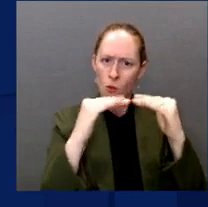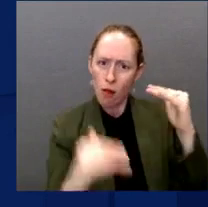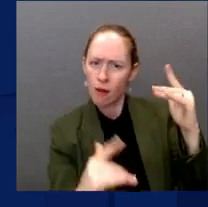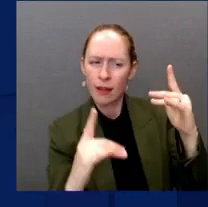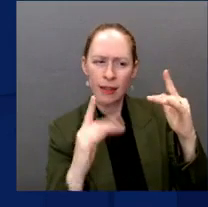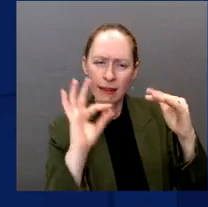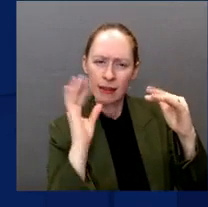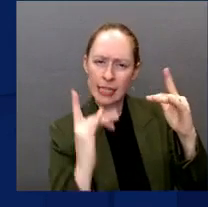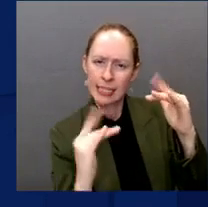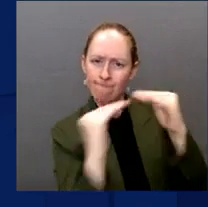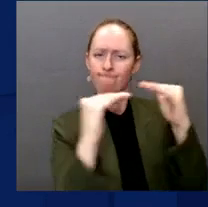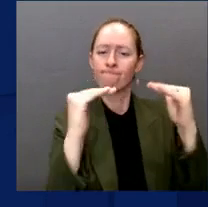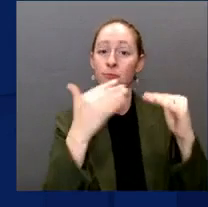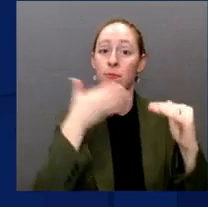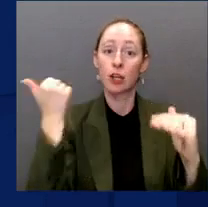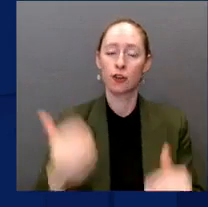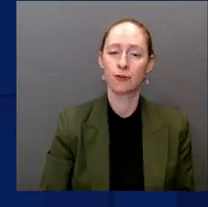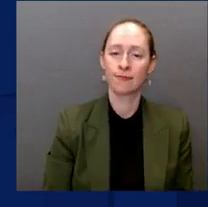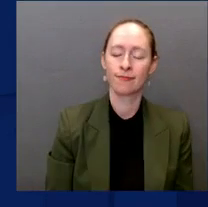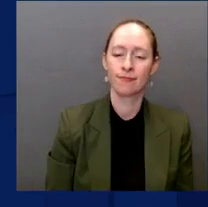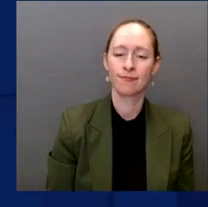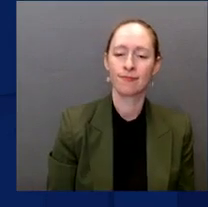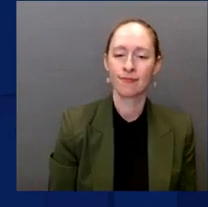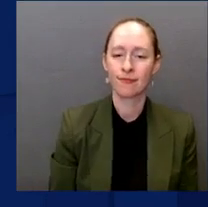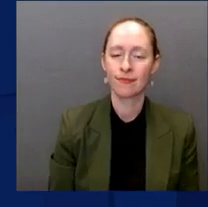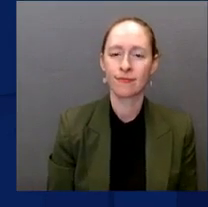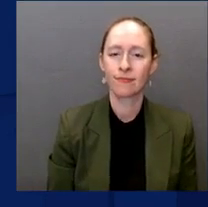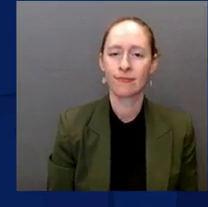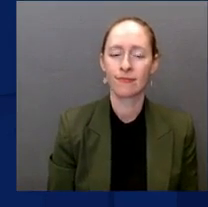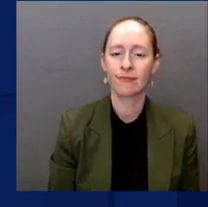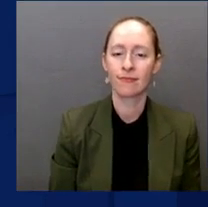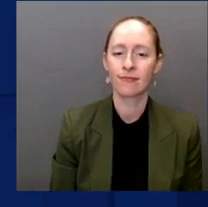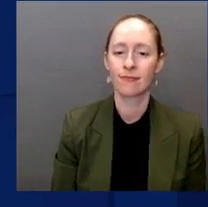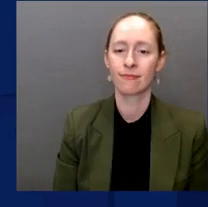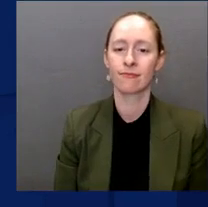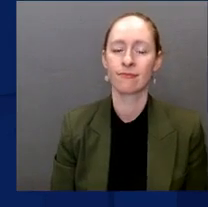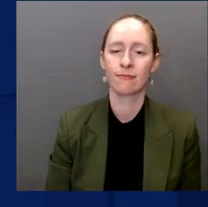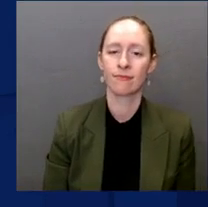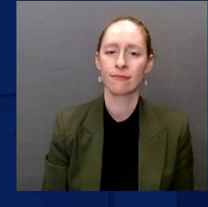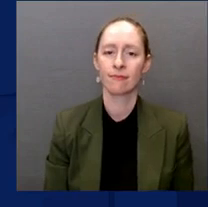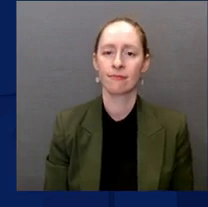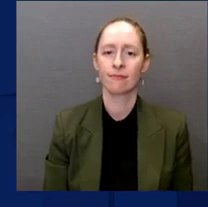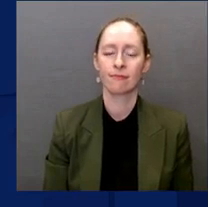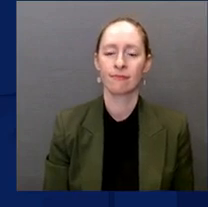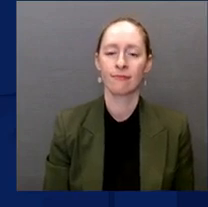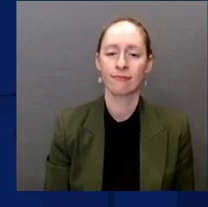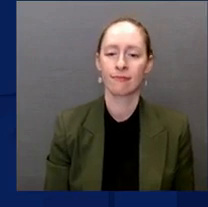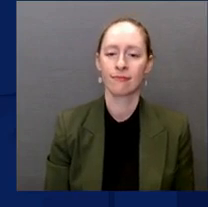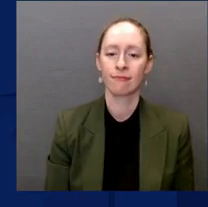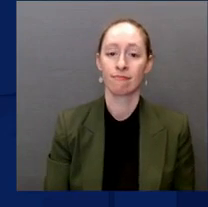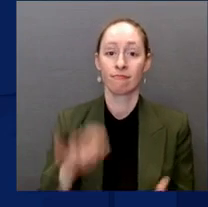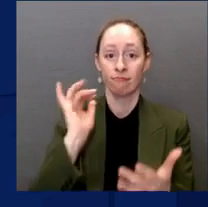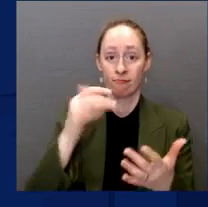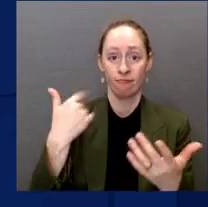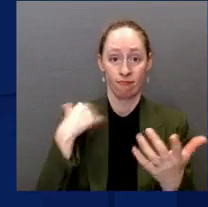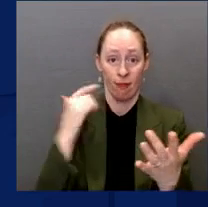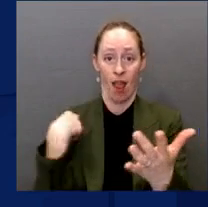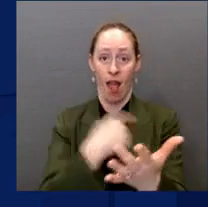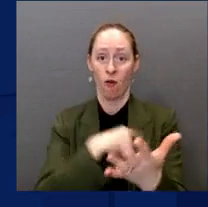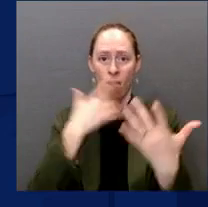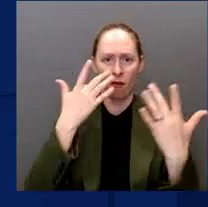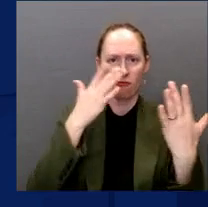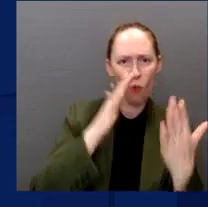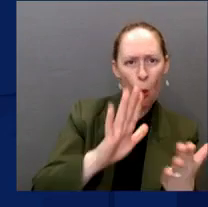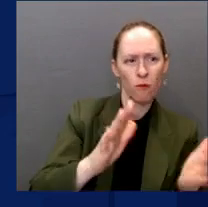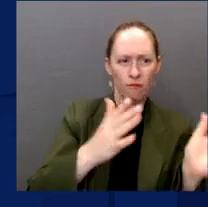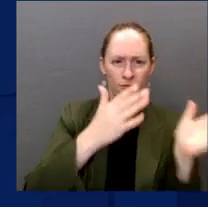and nutrition security in partnership with agencies across the federal family. Last year, USDA modernized the Thrifty Food Plan,